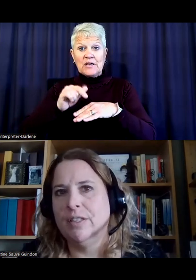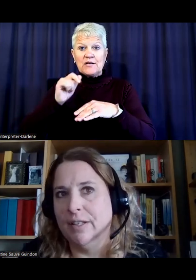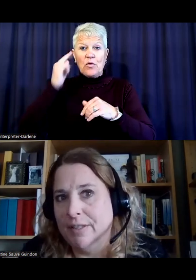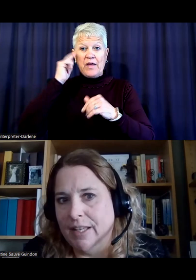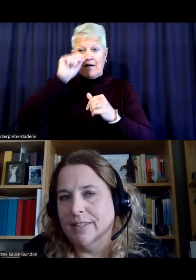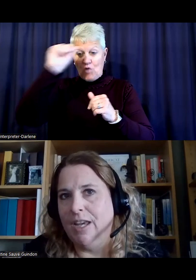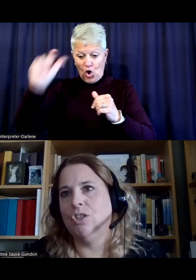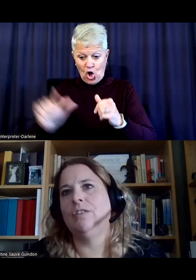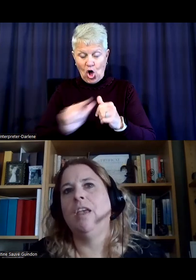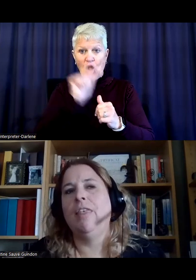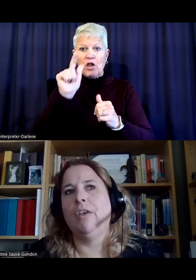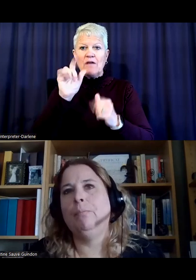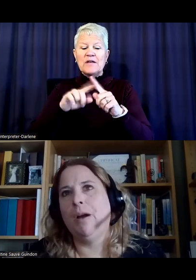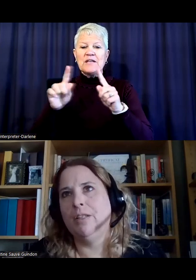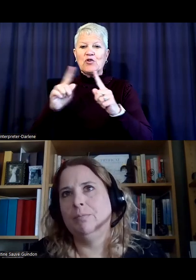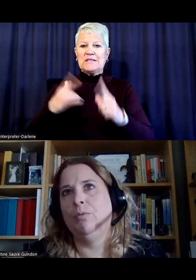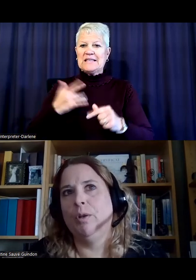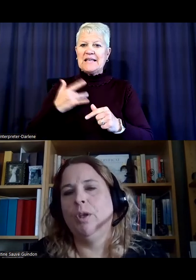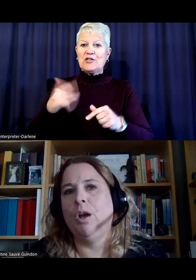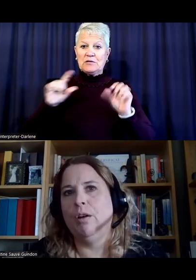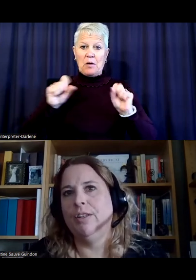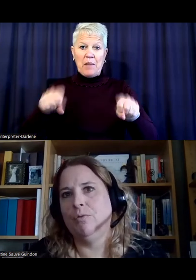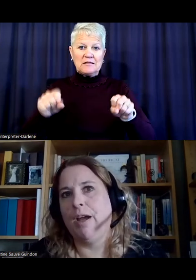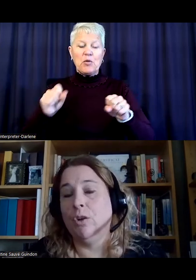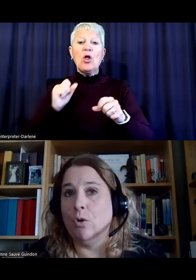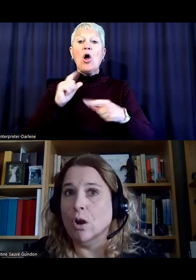different sensations that are possible when we